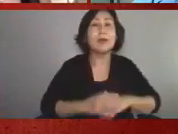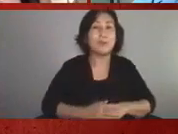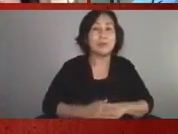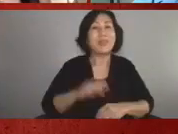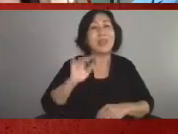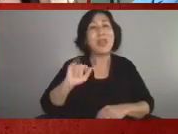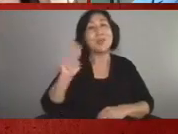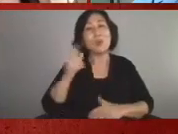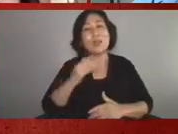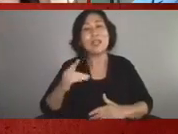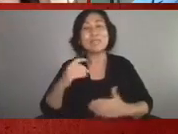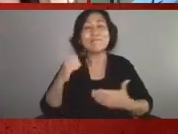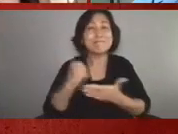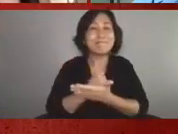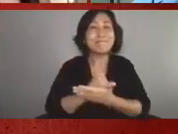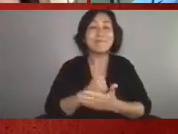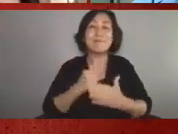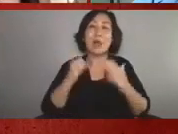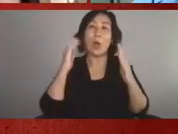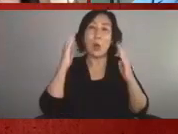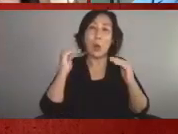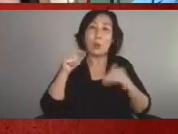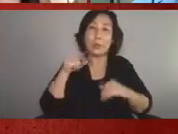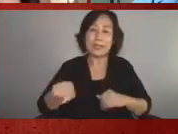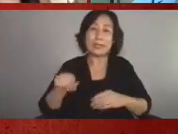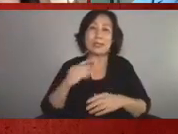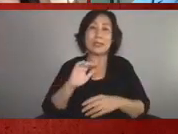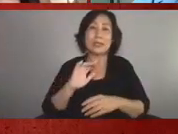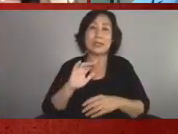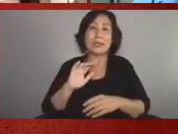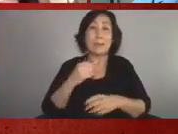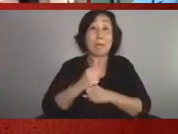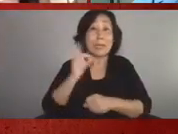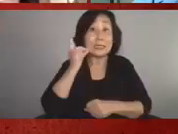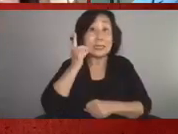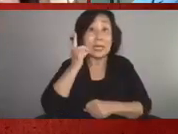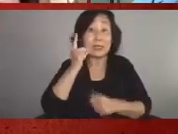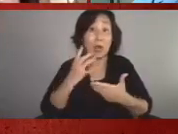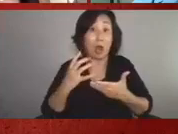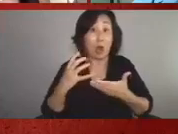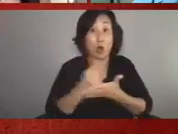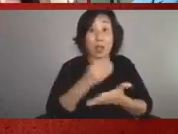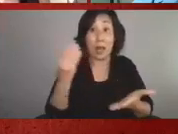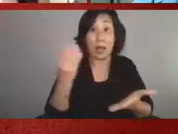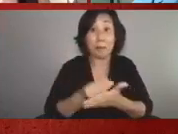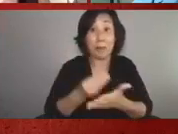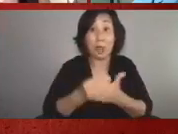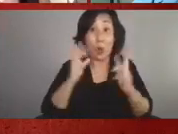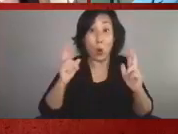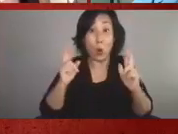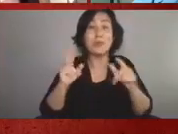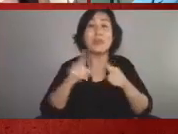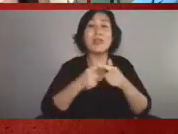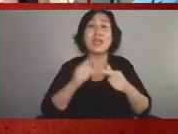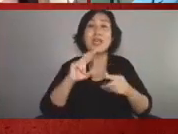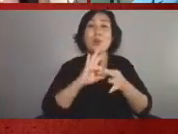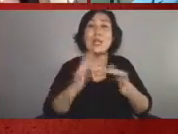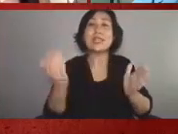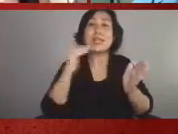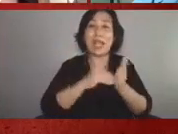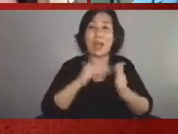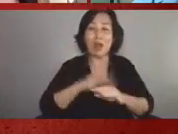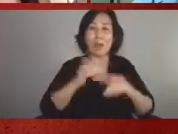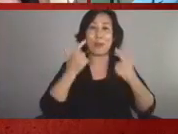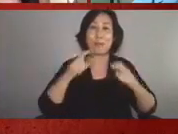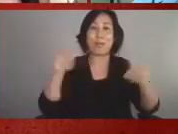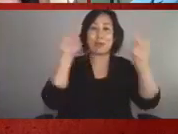the only thing that I hope that this makes Disney a lot of money so that they can re-release it on the big screen.